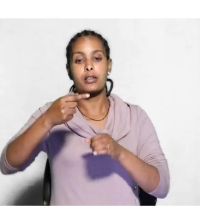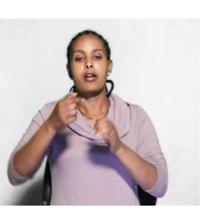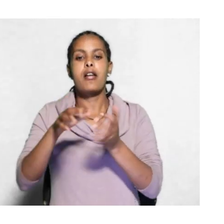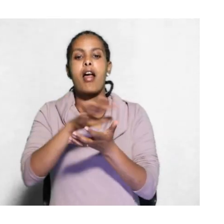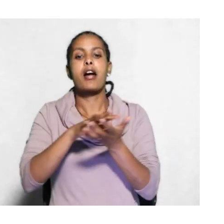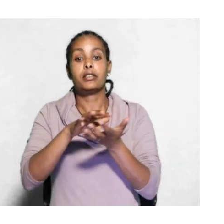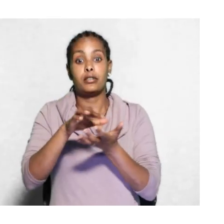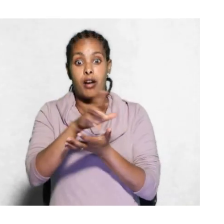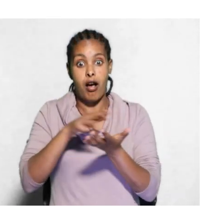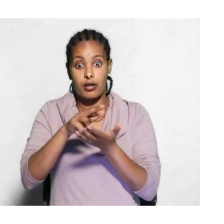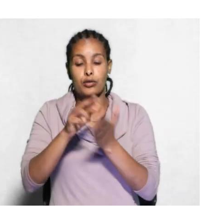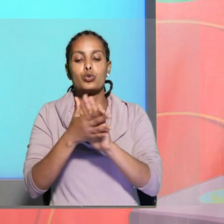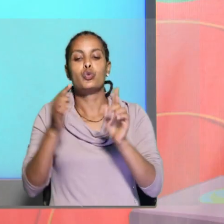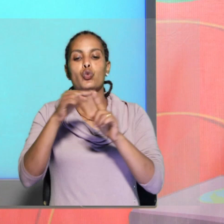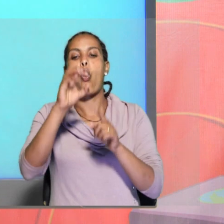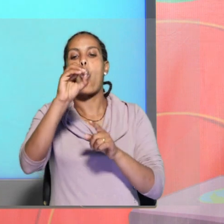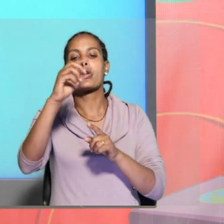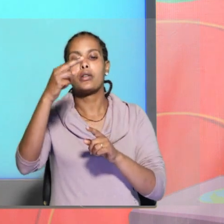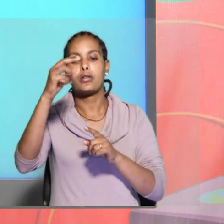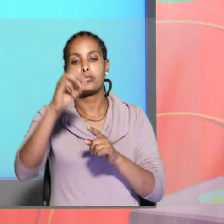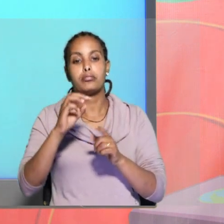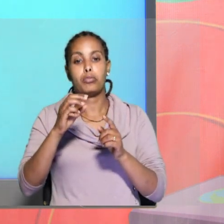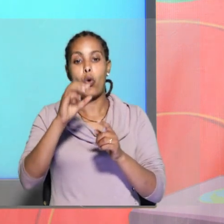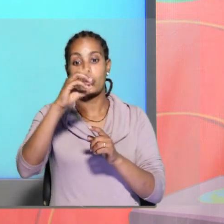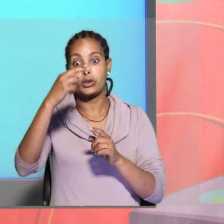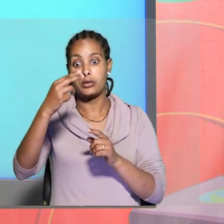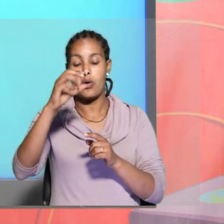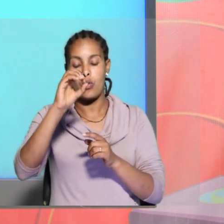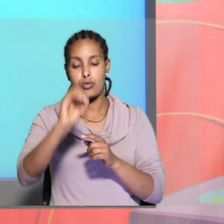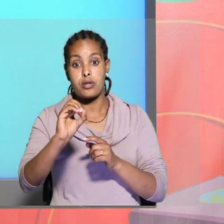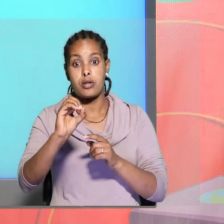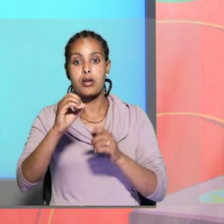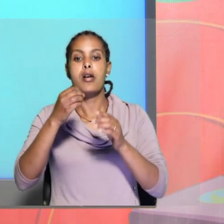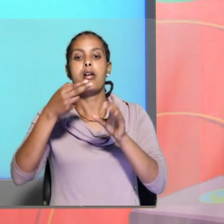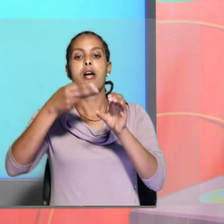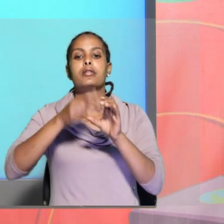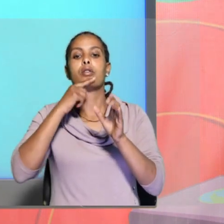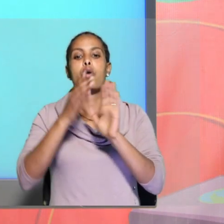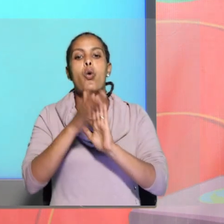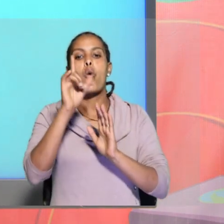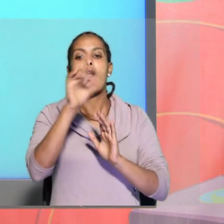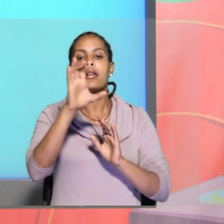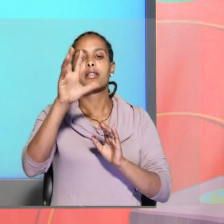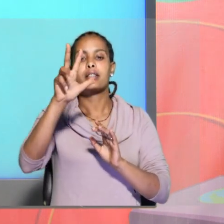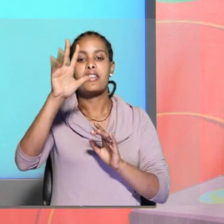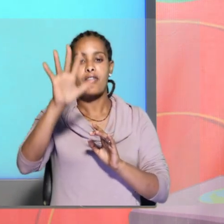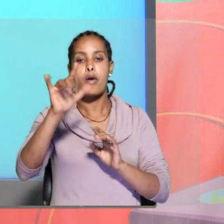to form water. Molar entropy of hydrogen is